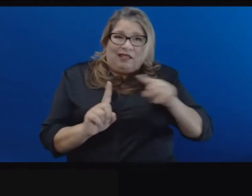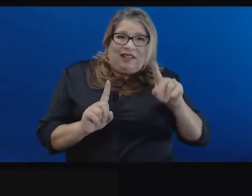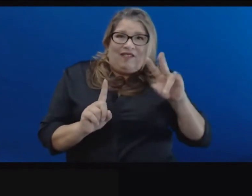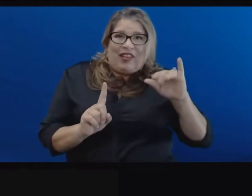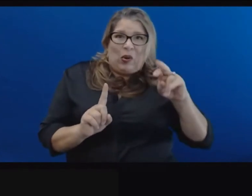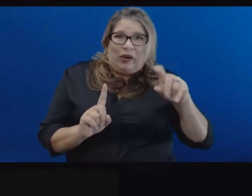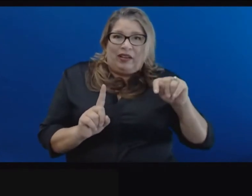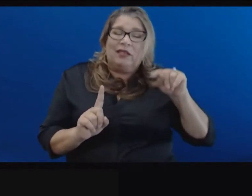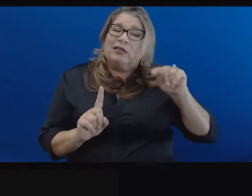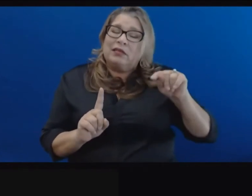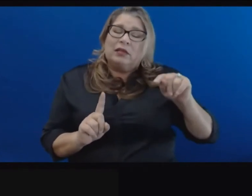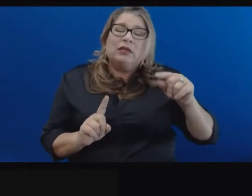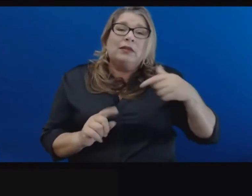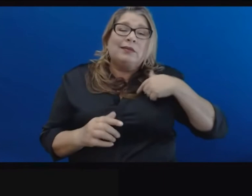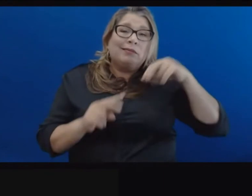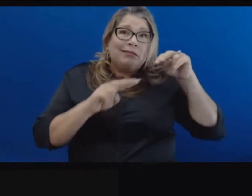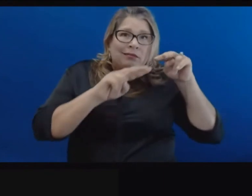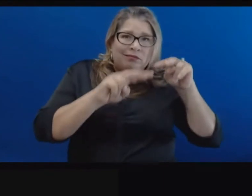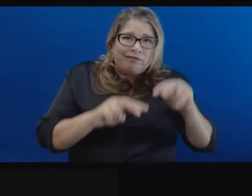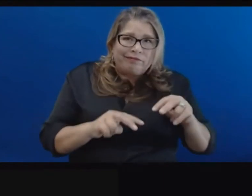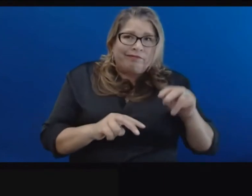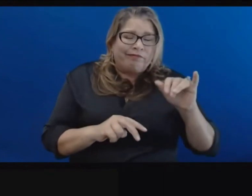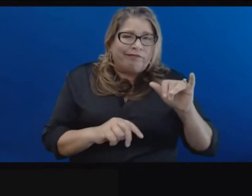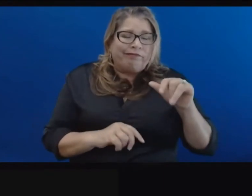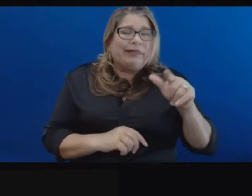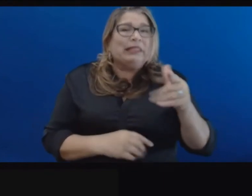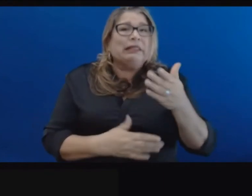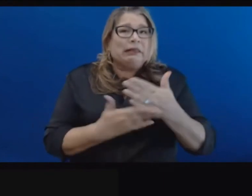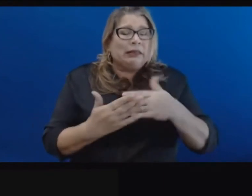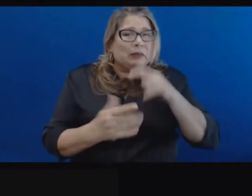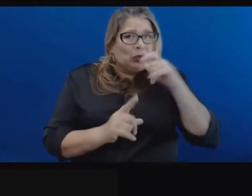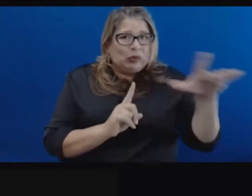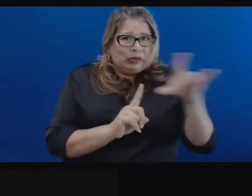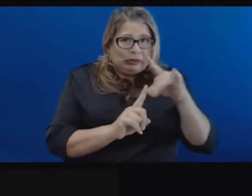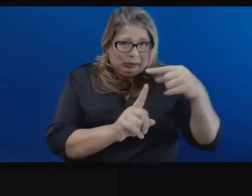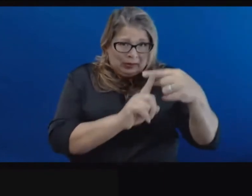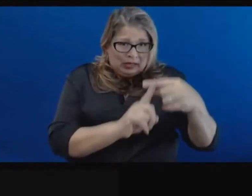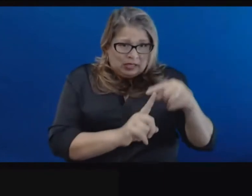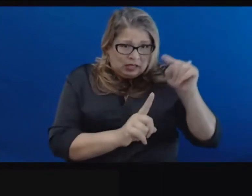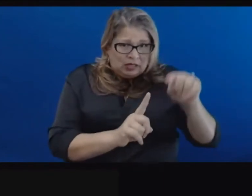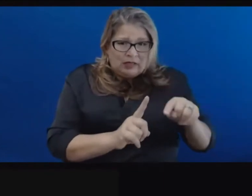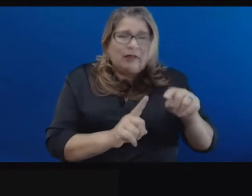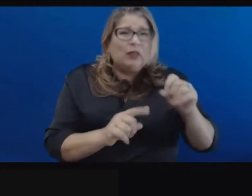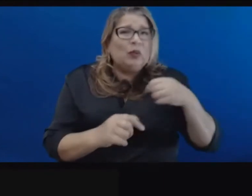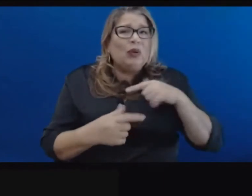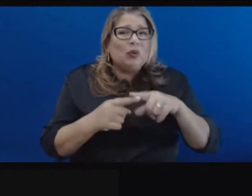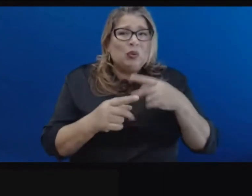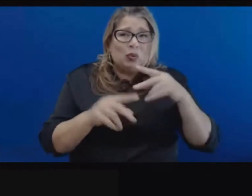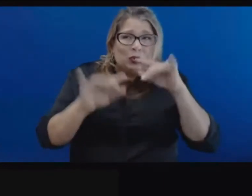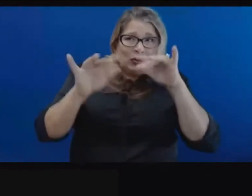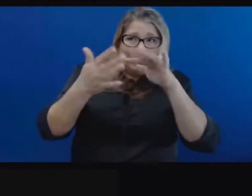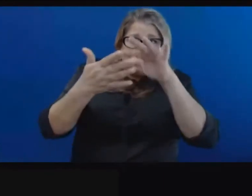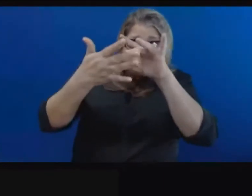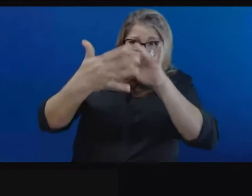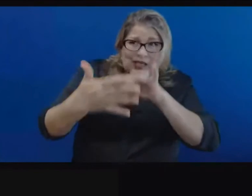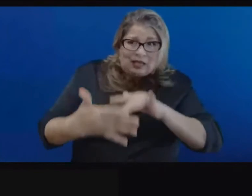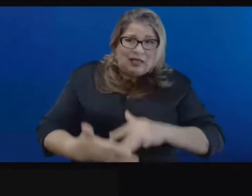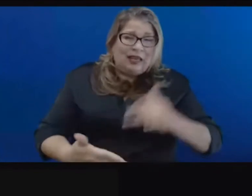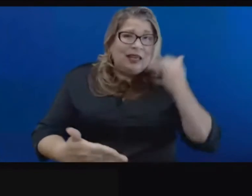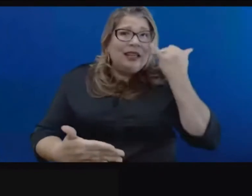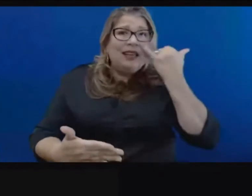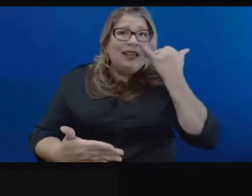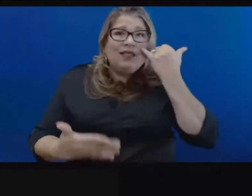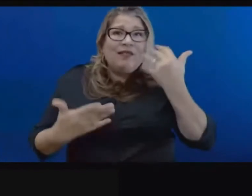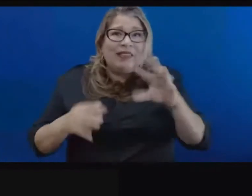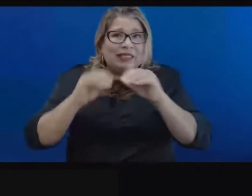to look at the genomics of positive samples across the state to determine if it's anywhere else. But absolutely, it's a concern